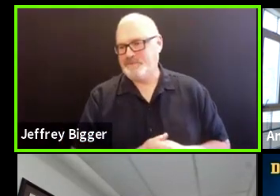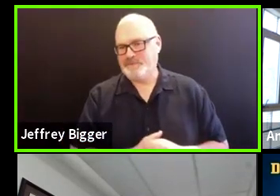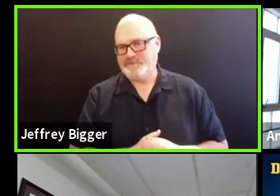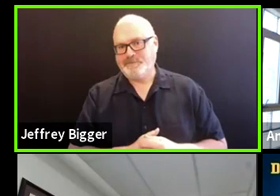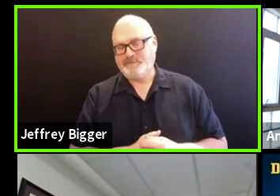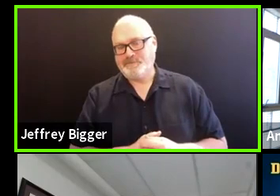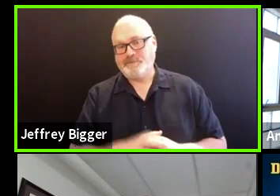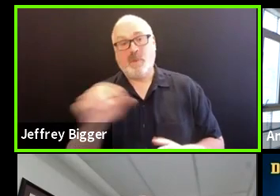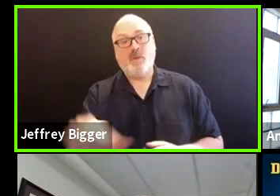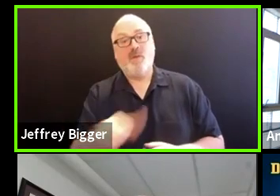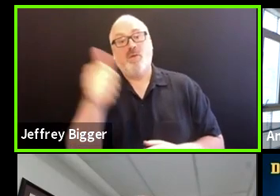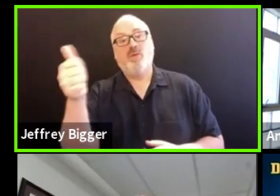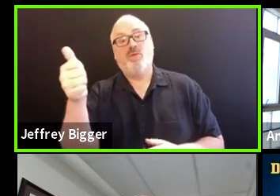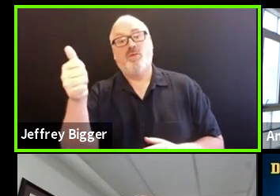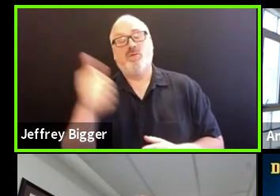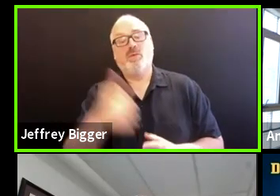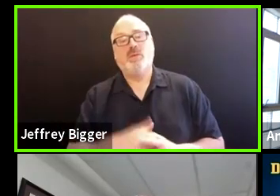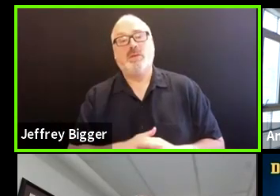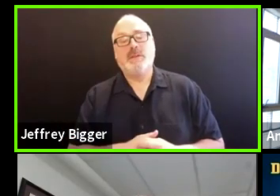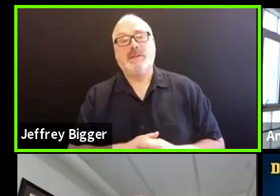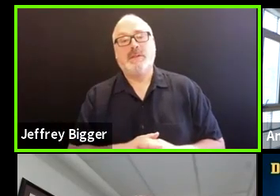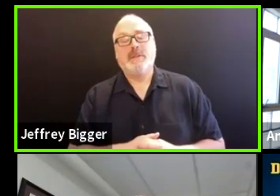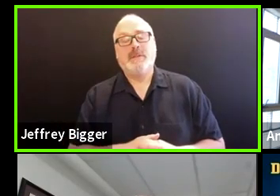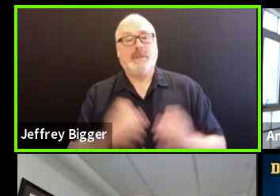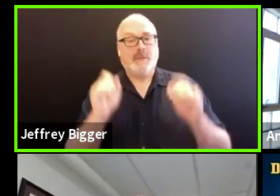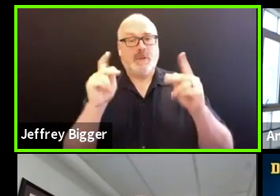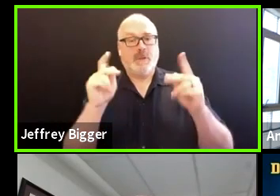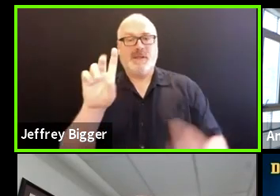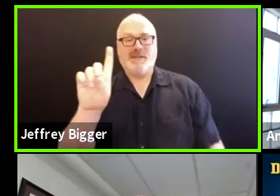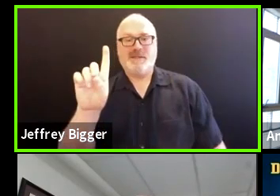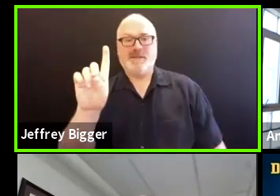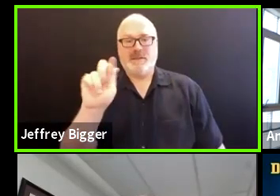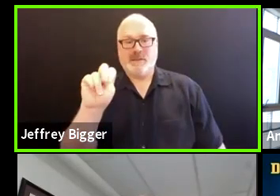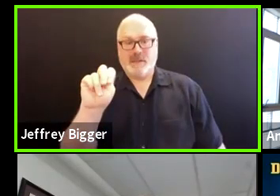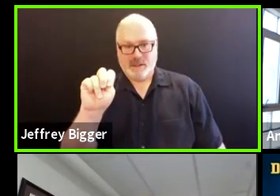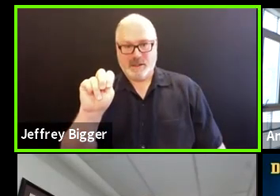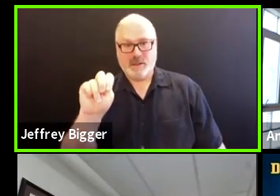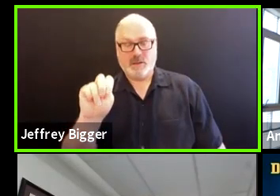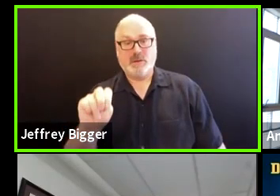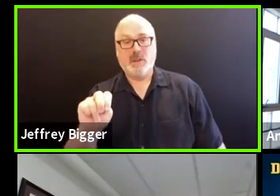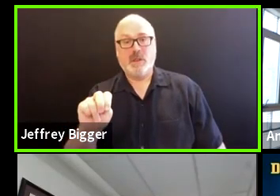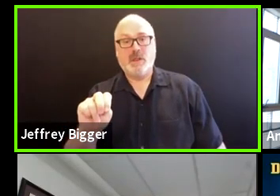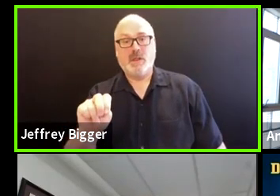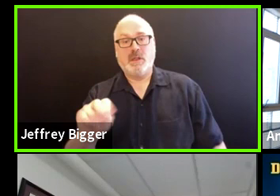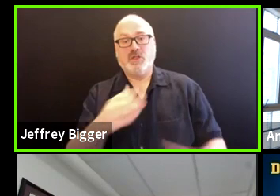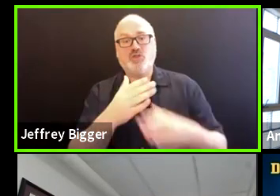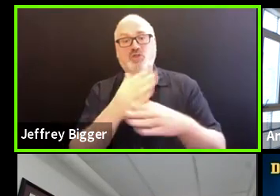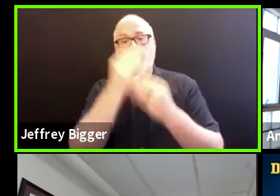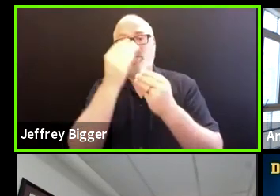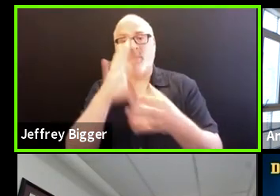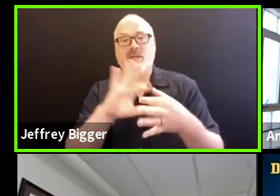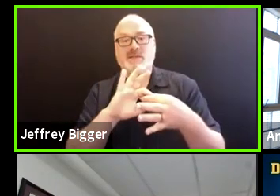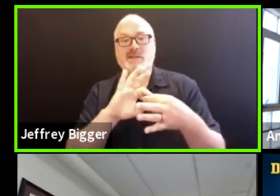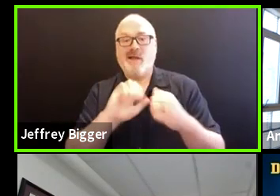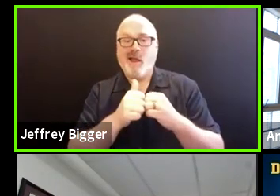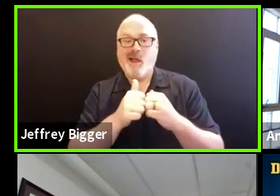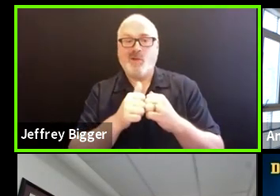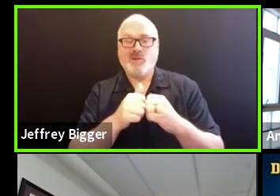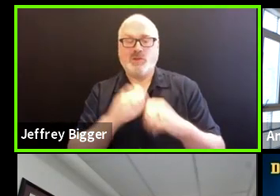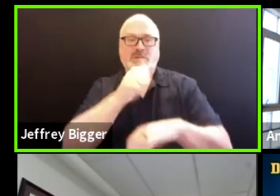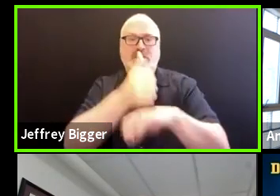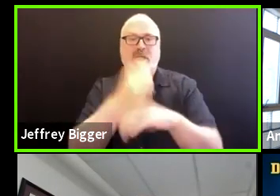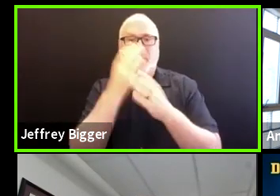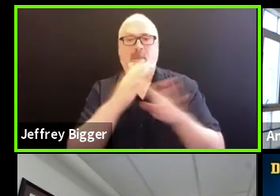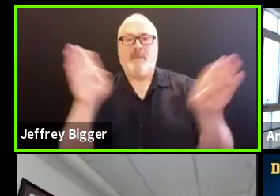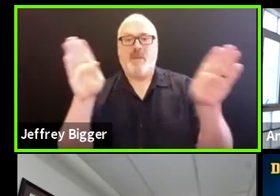Any others? Okay, Dan, do you want to give the info about how to make a public comment? Yes,